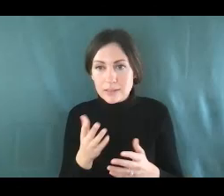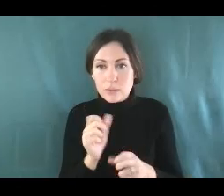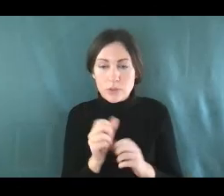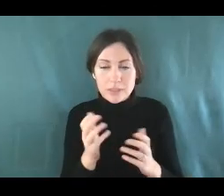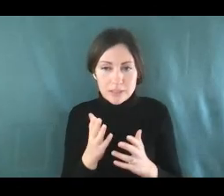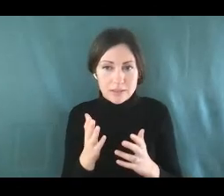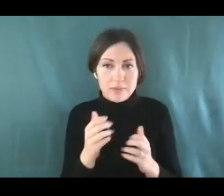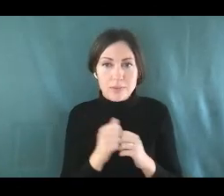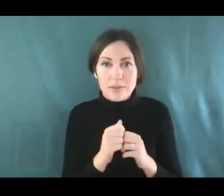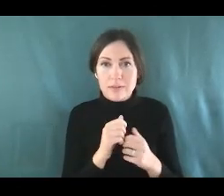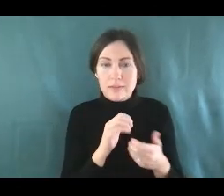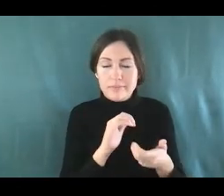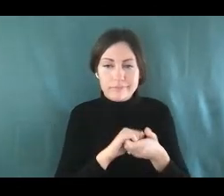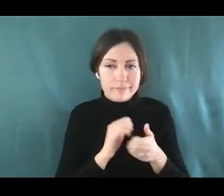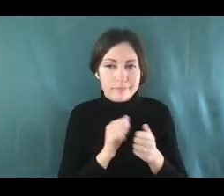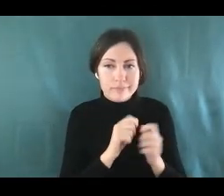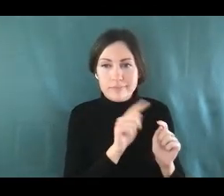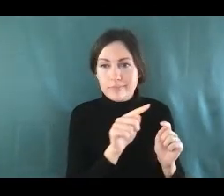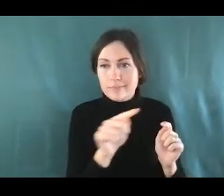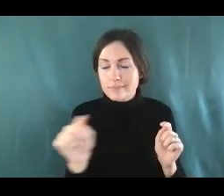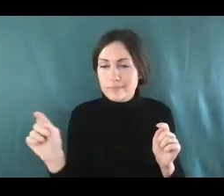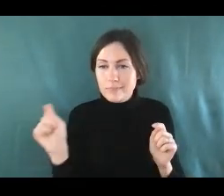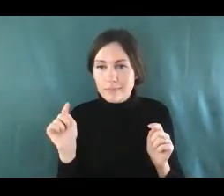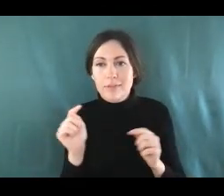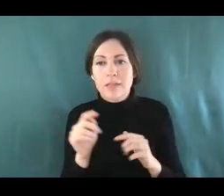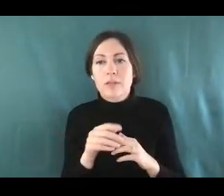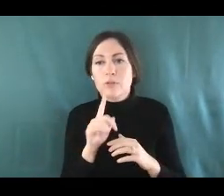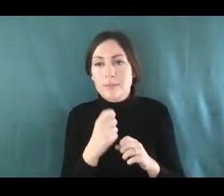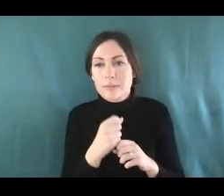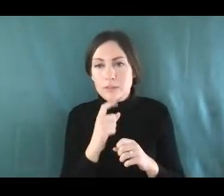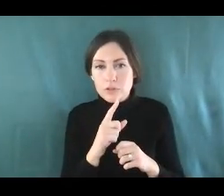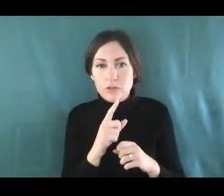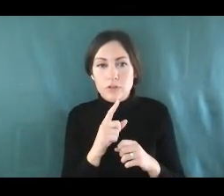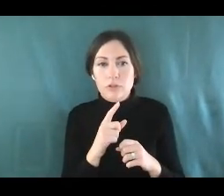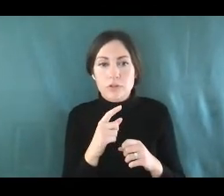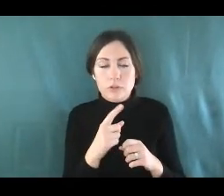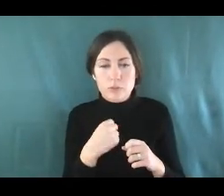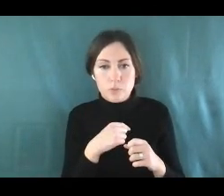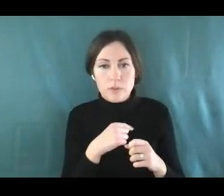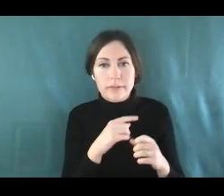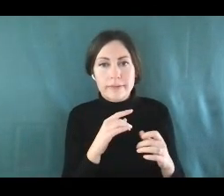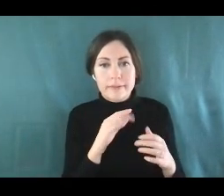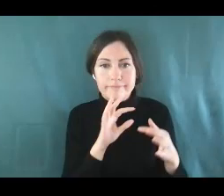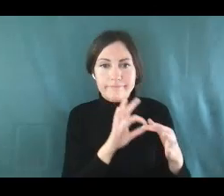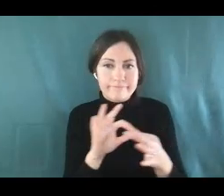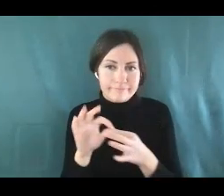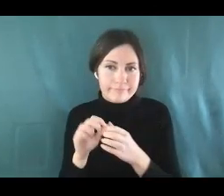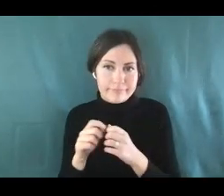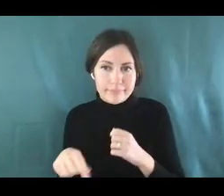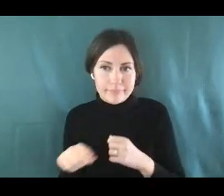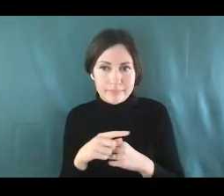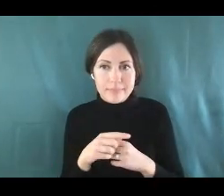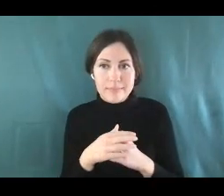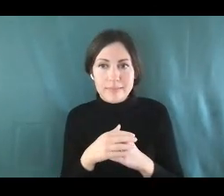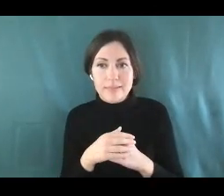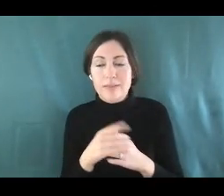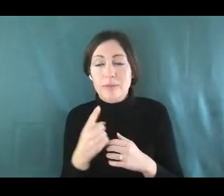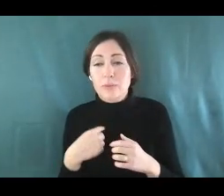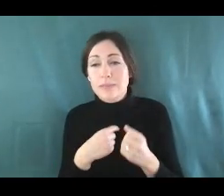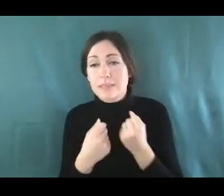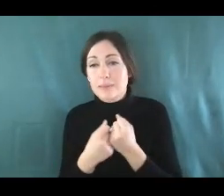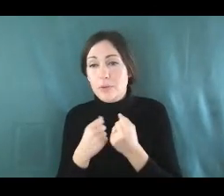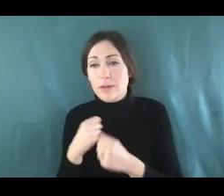tribal liaisons embedded in all the divisions to really make sure that those touch points are made. We support legislative activities